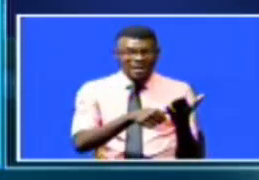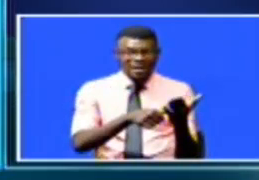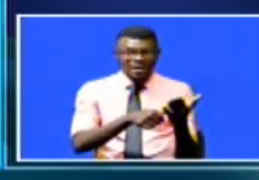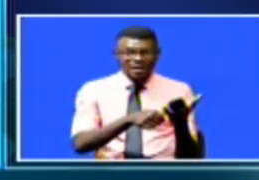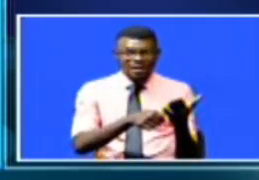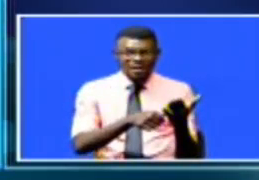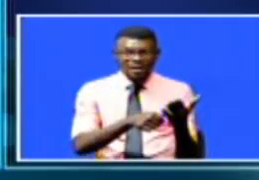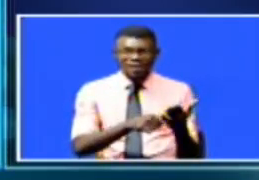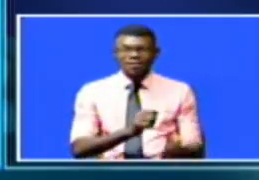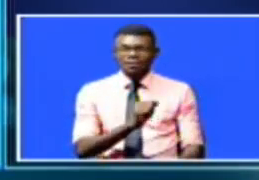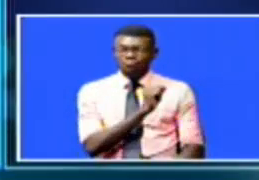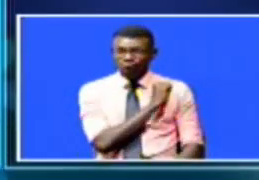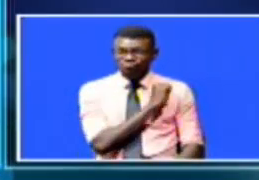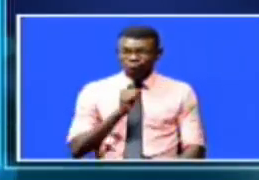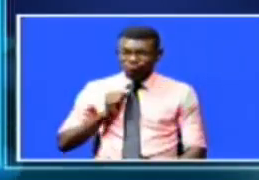by Senator